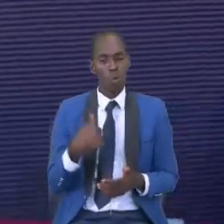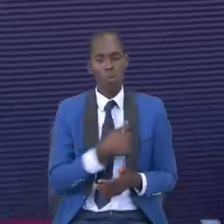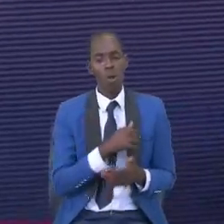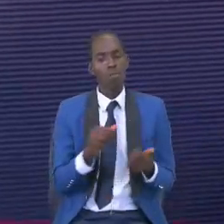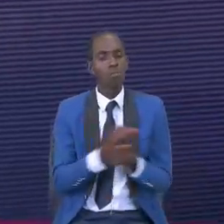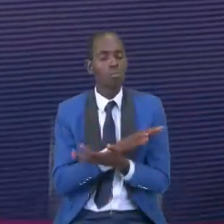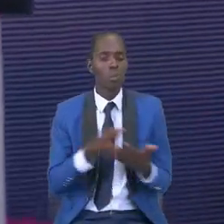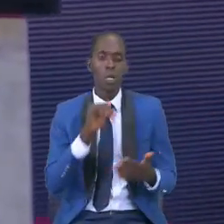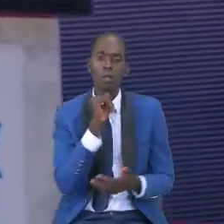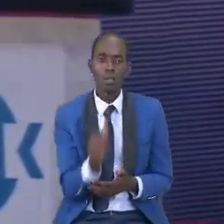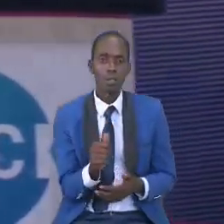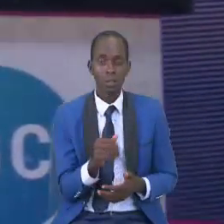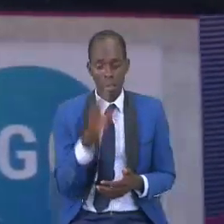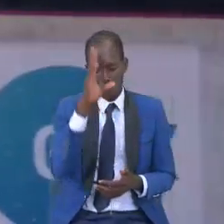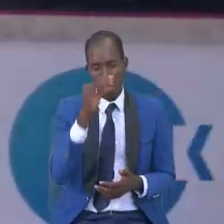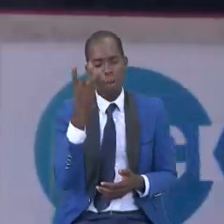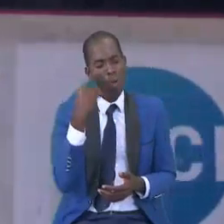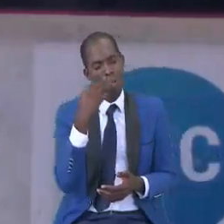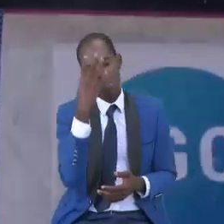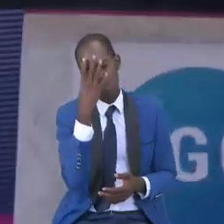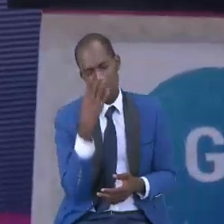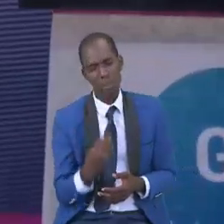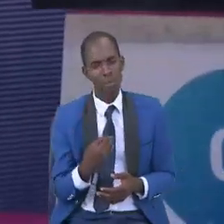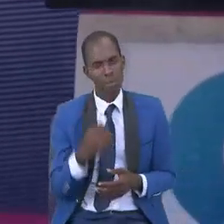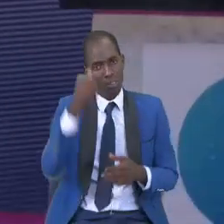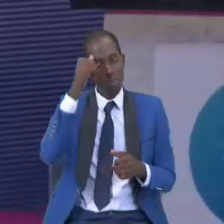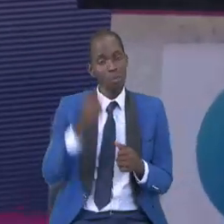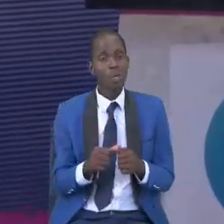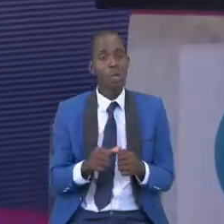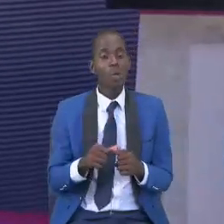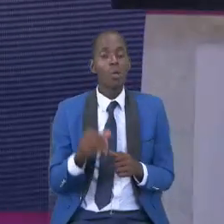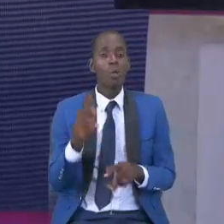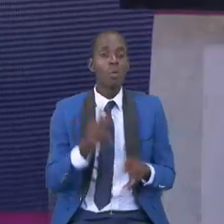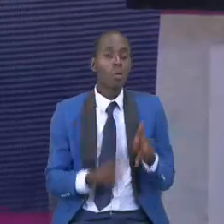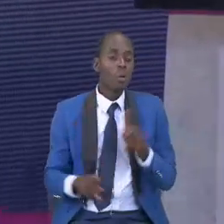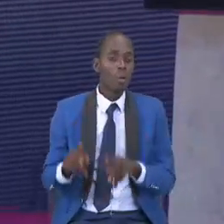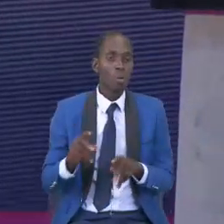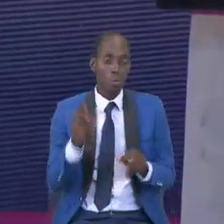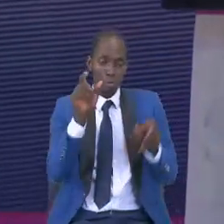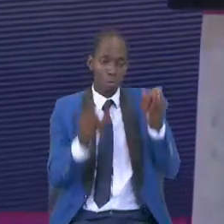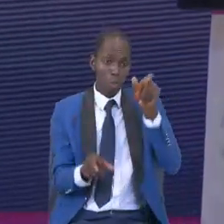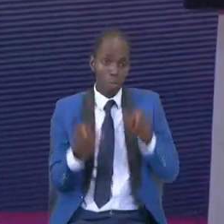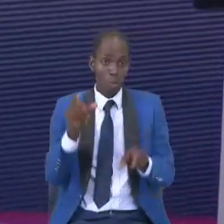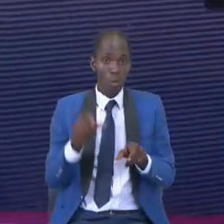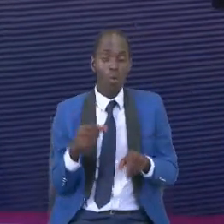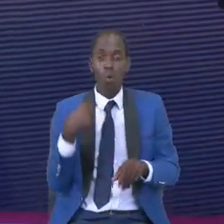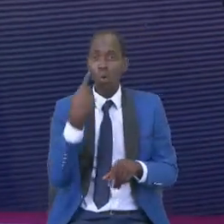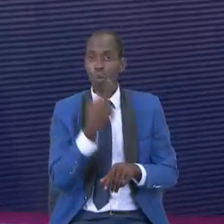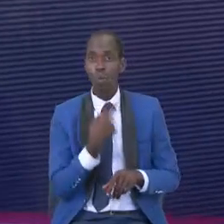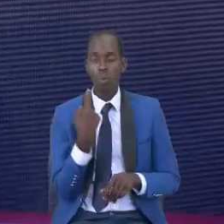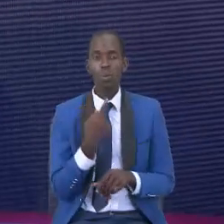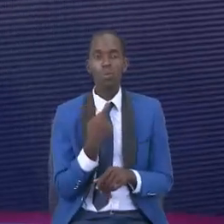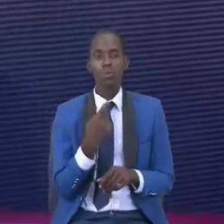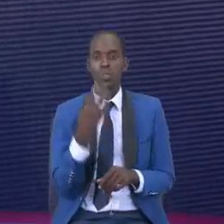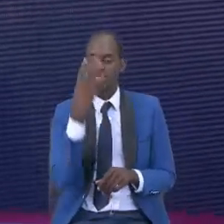those who just sleep off? They don't want to remember any bad thing they have done. And